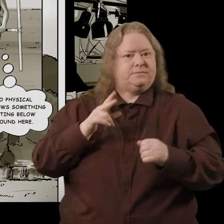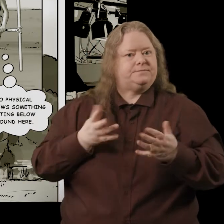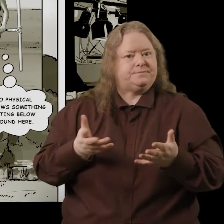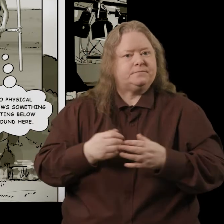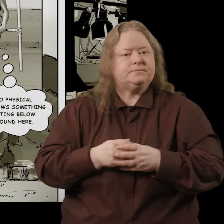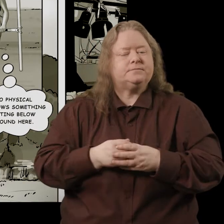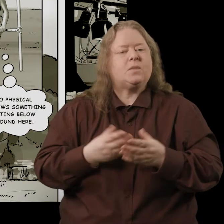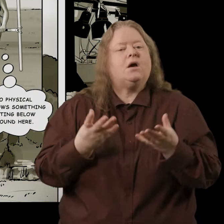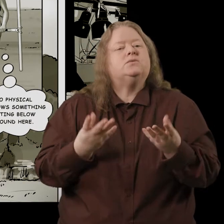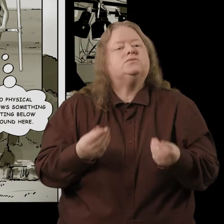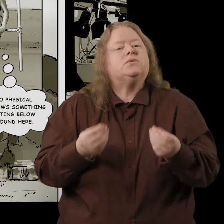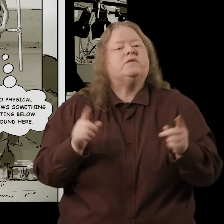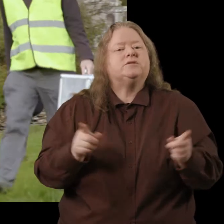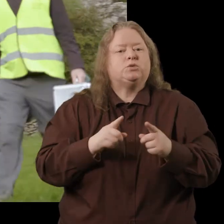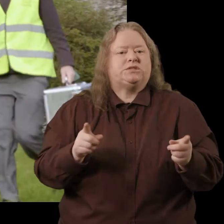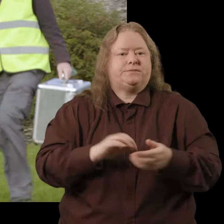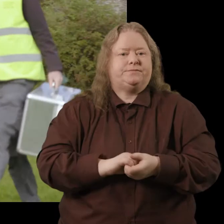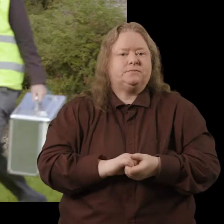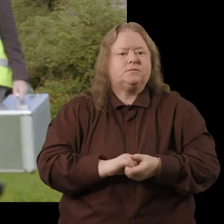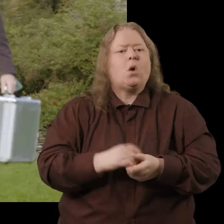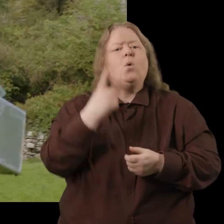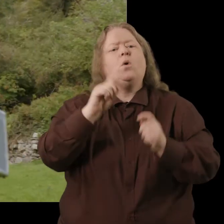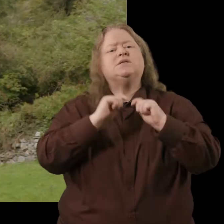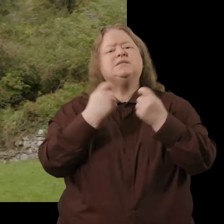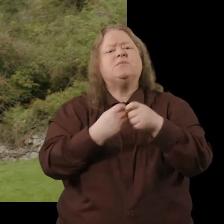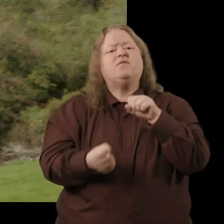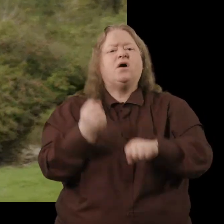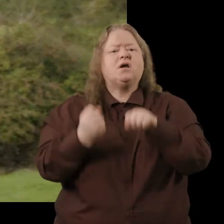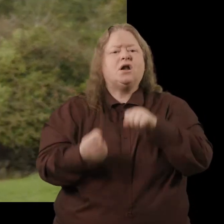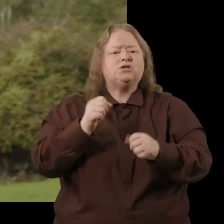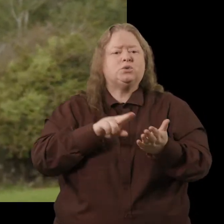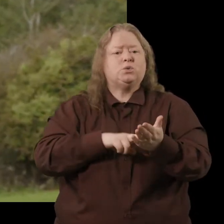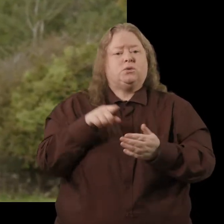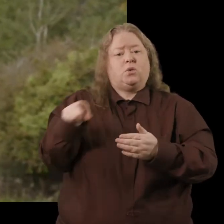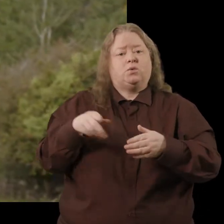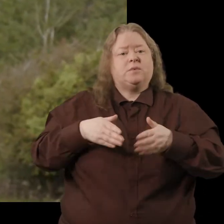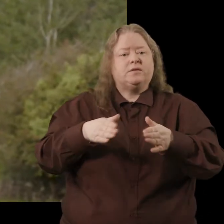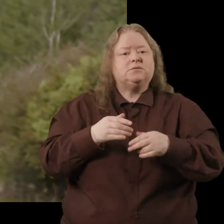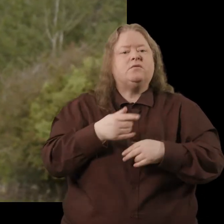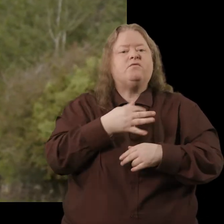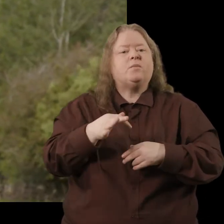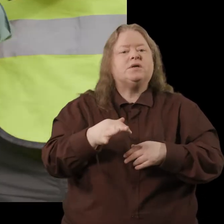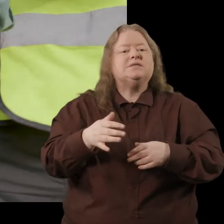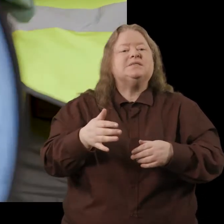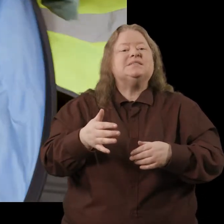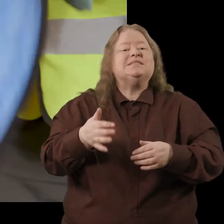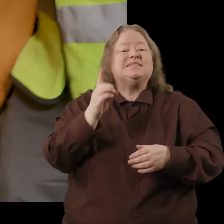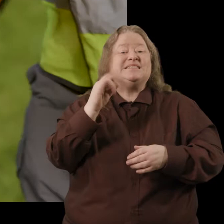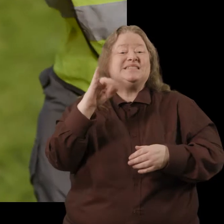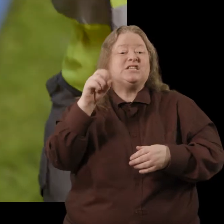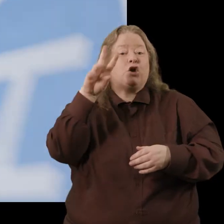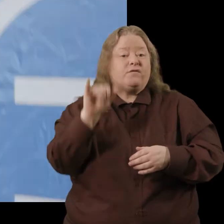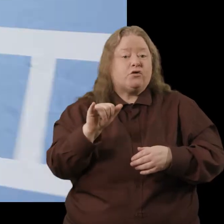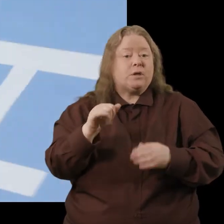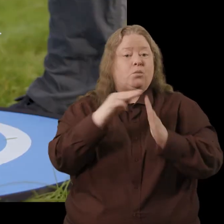One team of archaeologists using these methods are from the Discovery Programme and